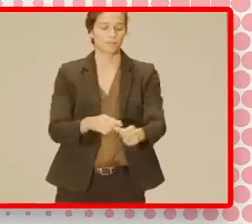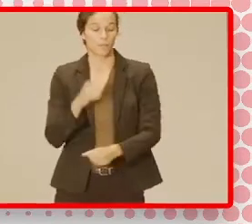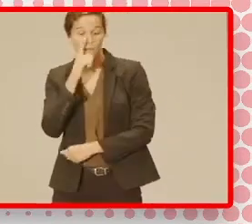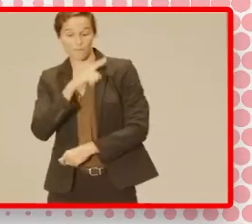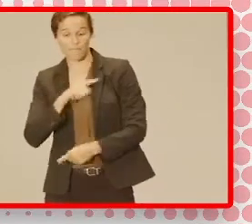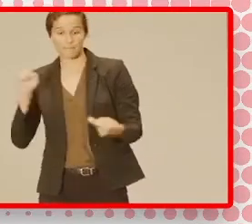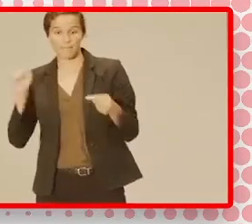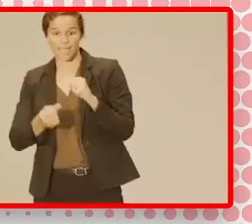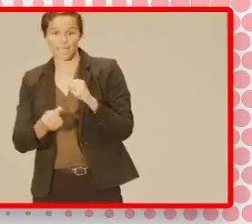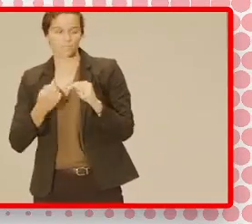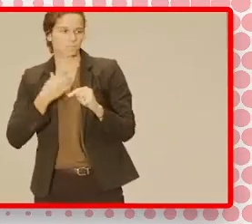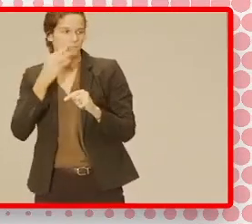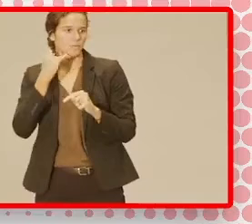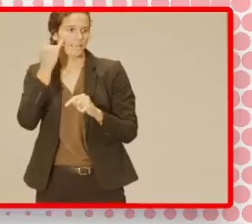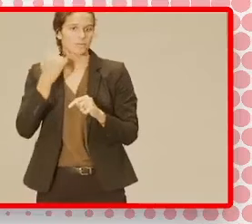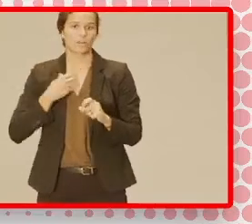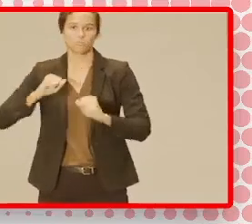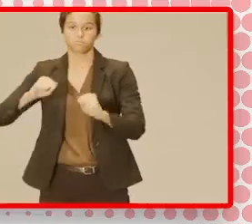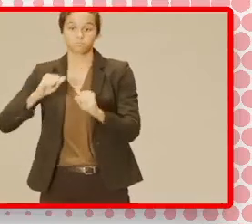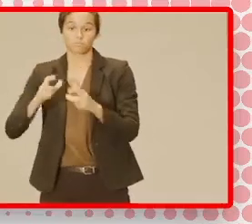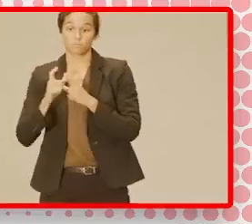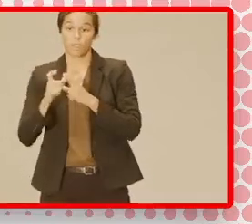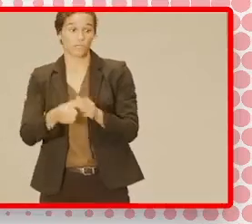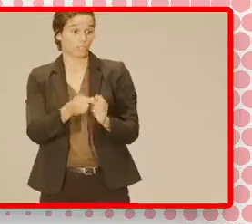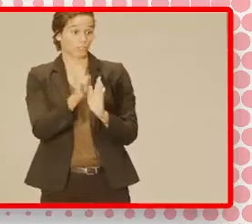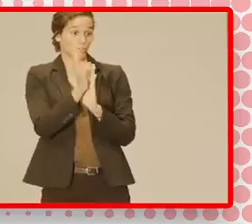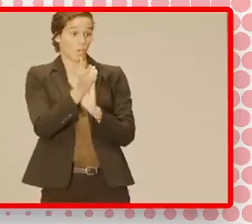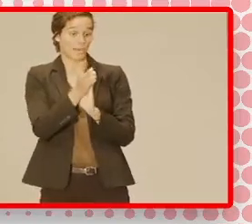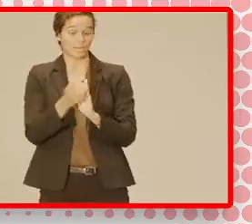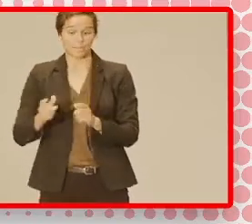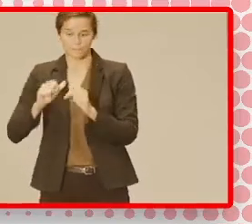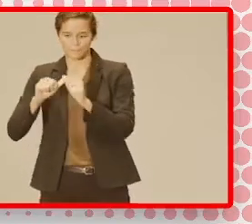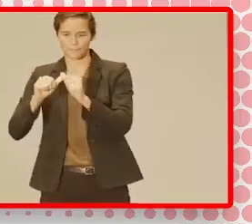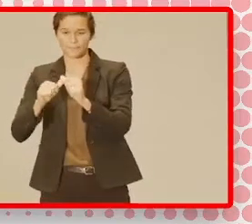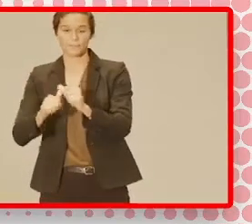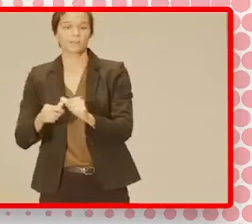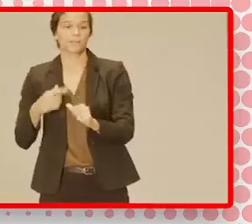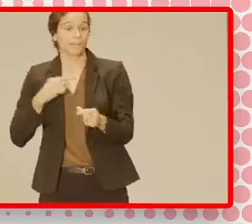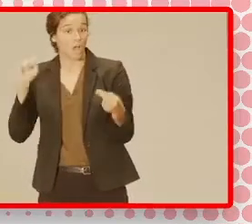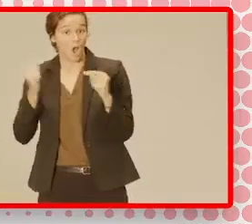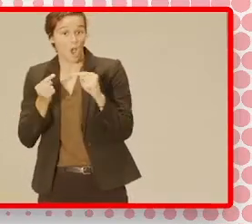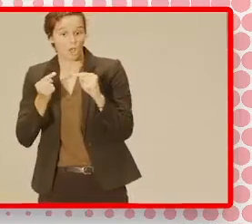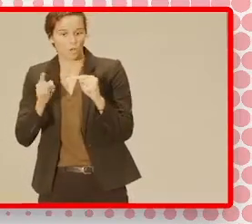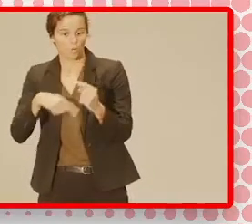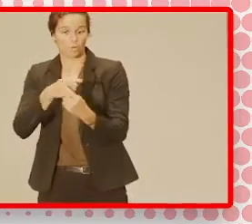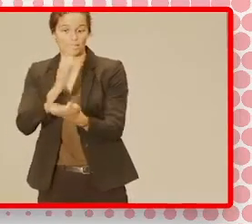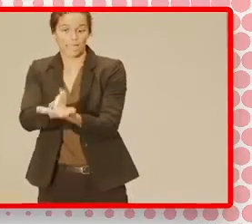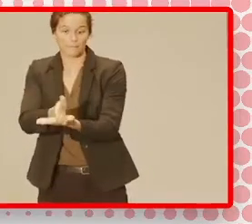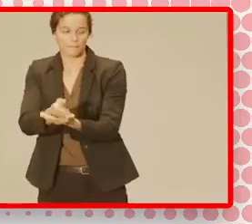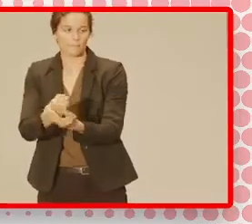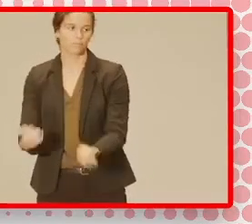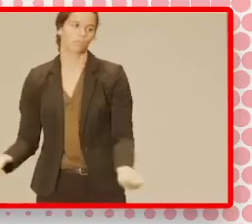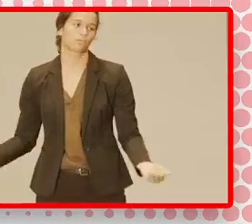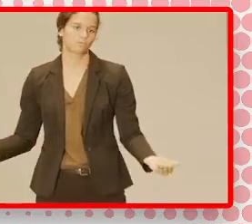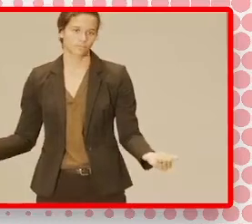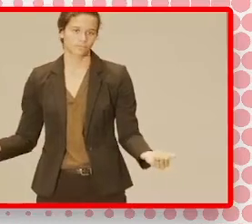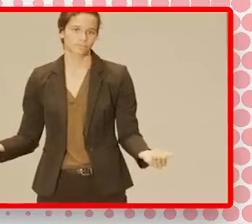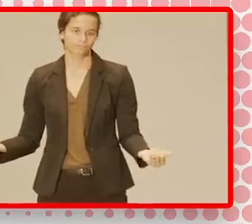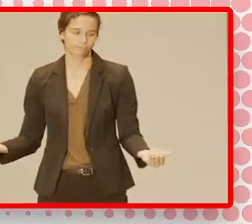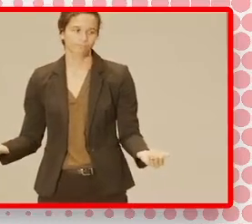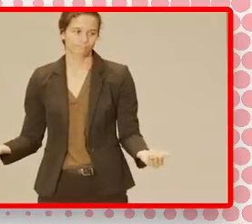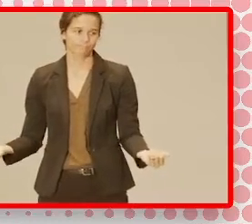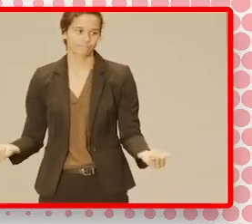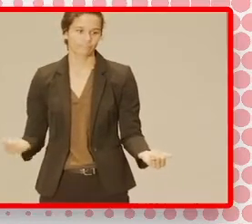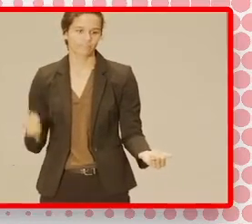is beating and your lungs are beating. So you experience fake pain, but the moment you stop, it goes away. So we've learned how